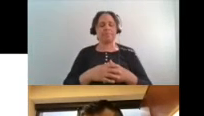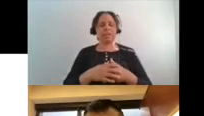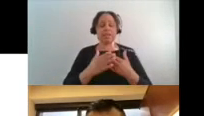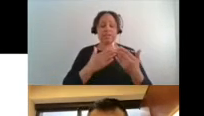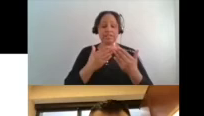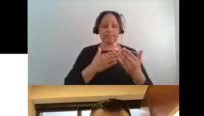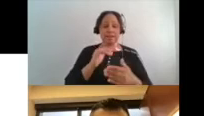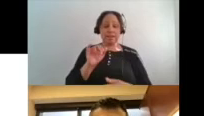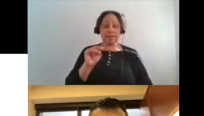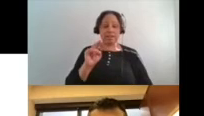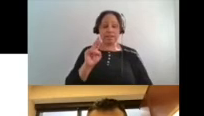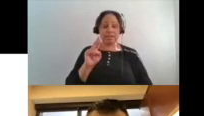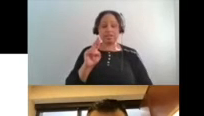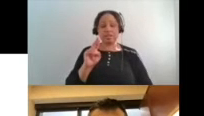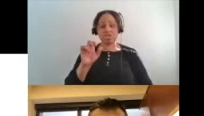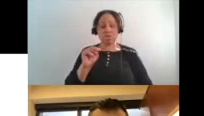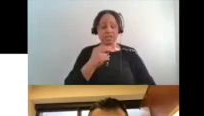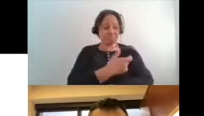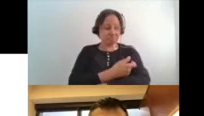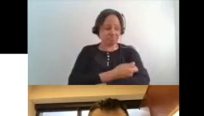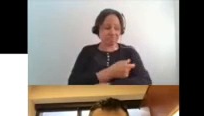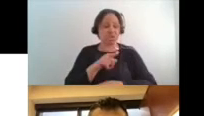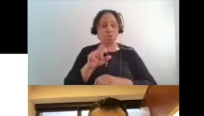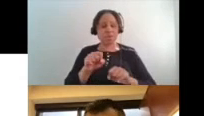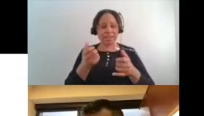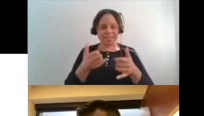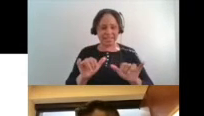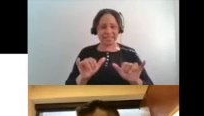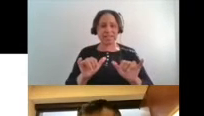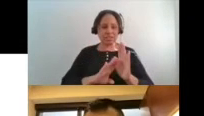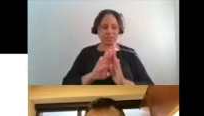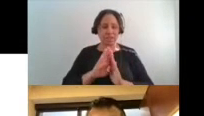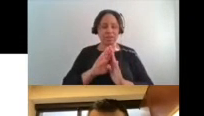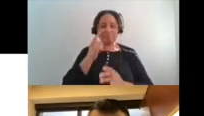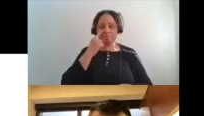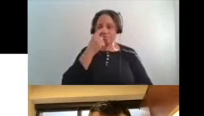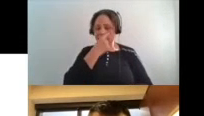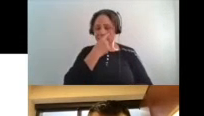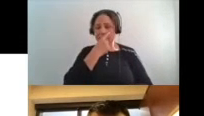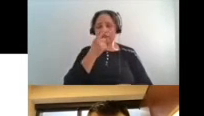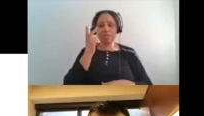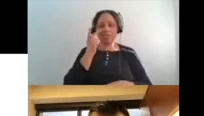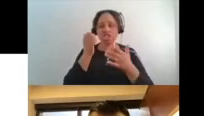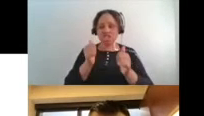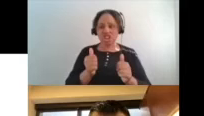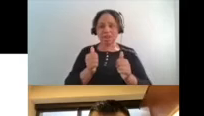you can still develop kidney disease, vision problems, heart and blood vessel disease, and peripheral neuropathy or nerve damage. So a pancreas